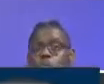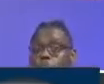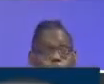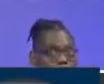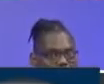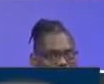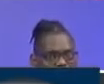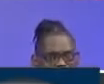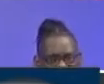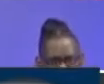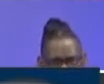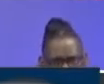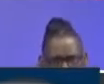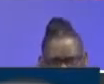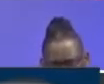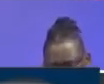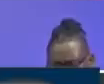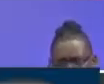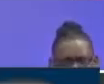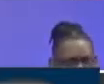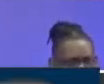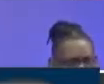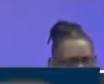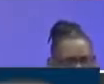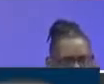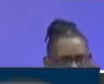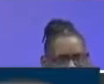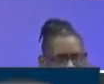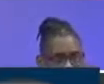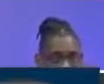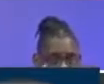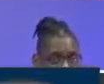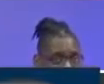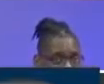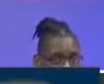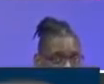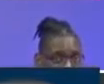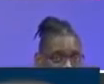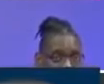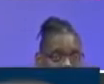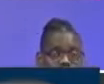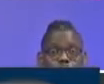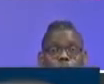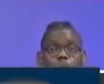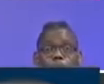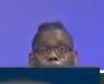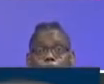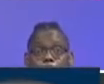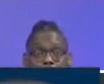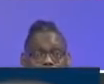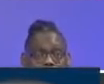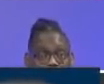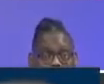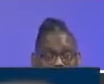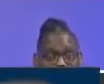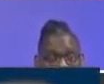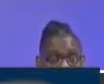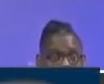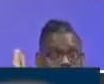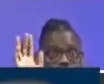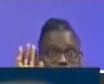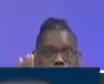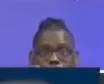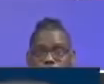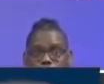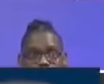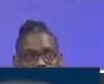I was watching a basketball match once, and these are among the fittest athletes in the world. They get the best medical attention, they get the best medical care, and I'm watching this game,